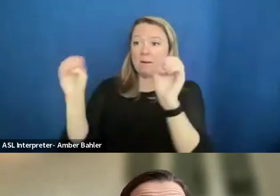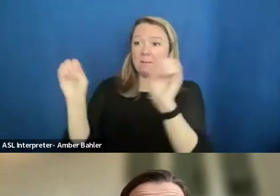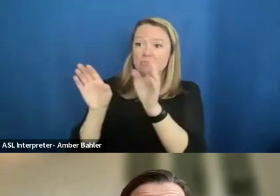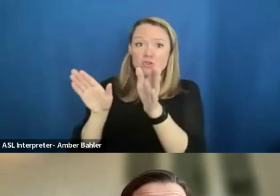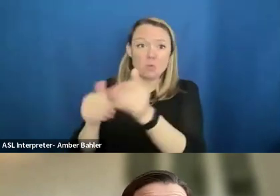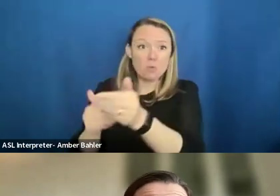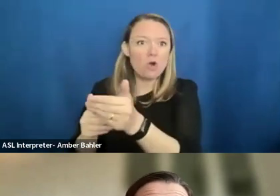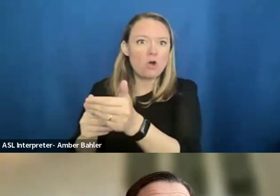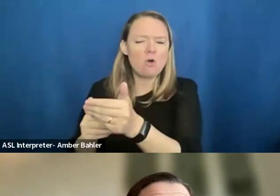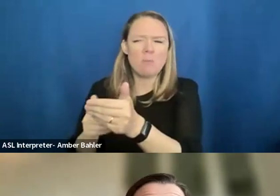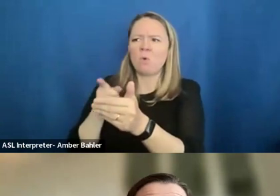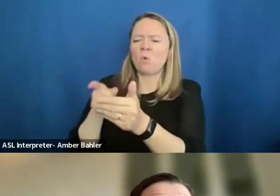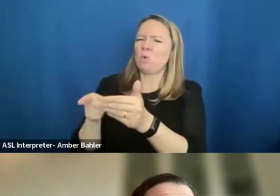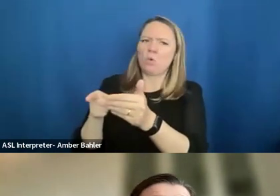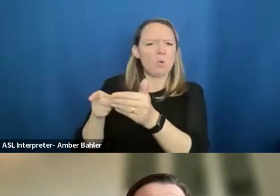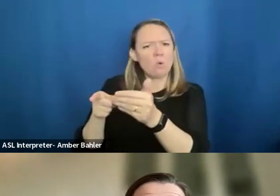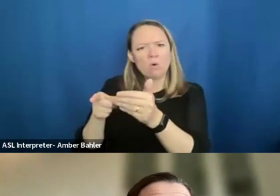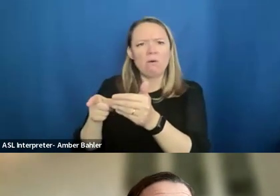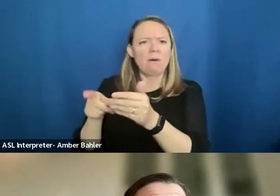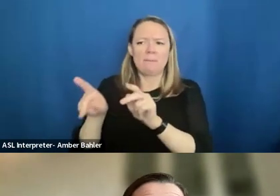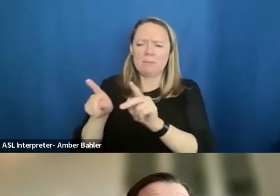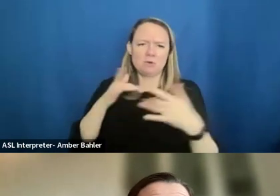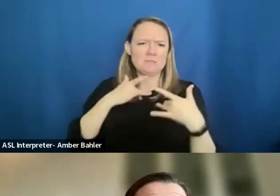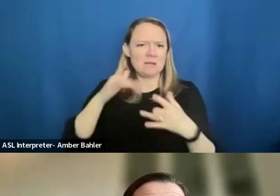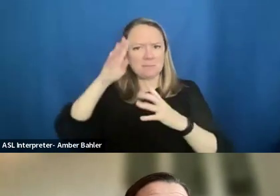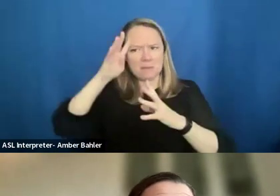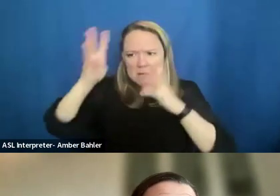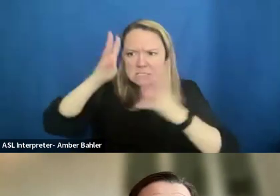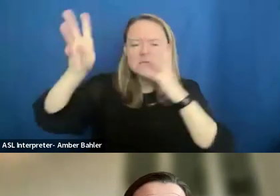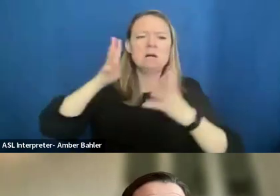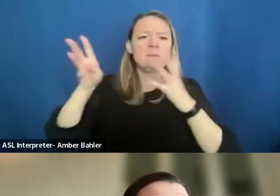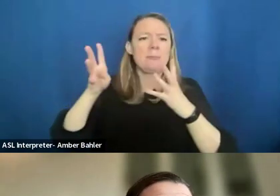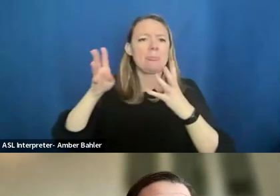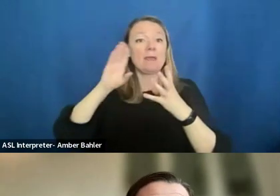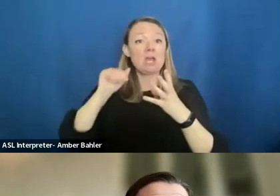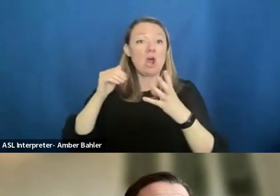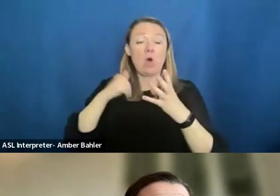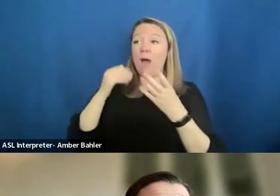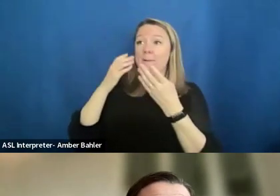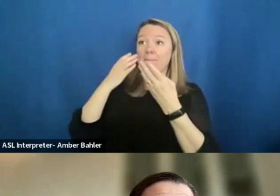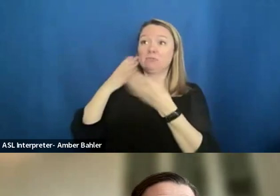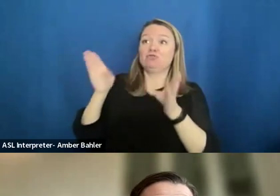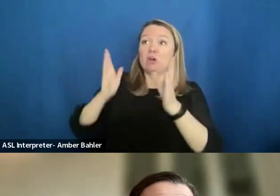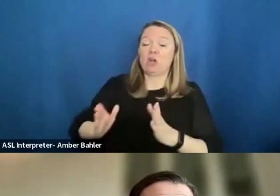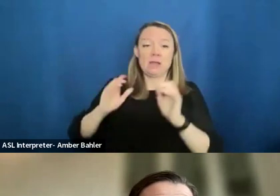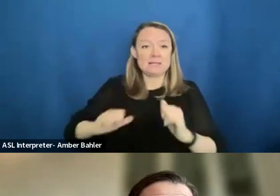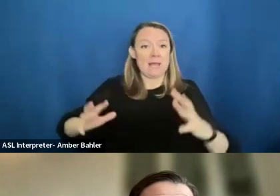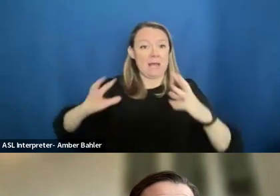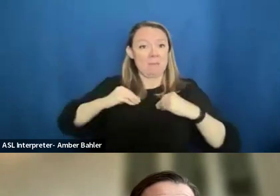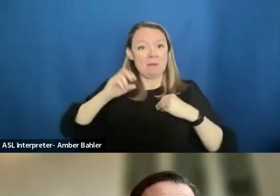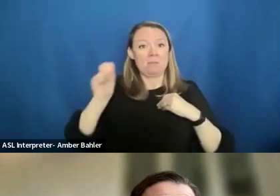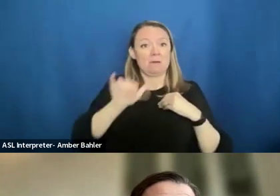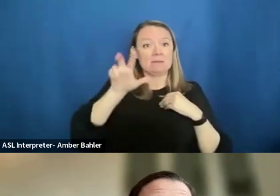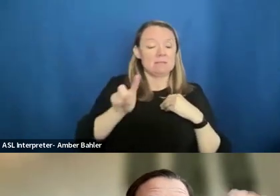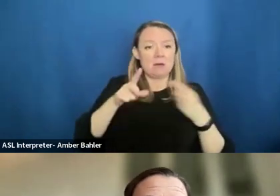being creative and sort of, we're generalists, we can take on acute medical care, substance use crisis, and a behavioral